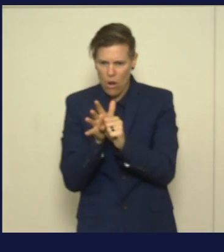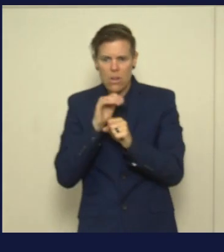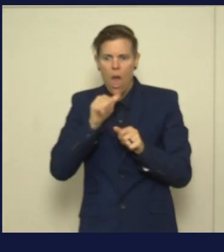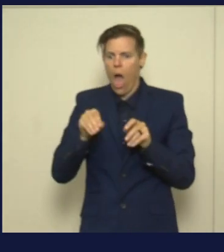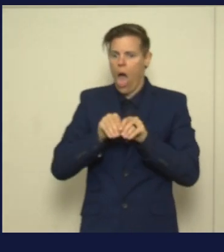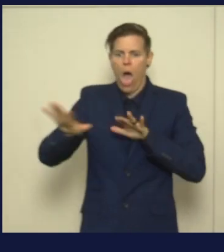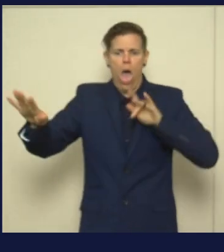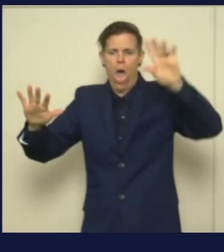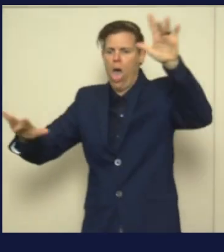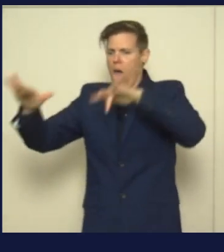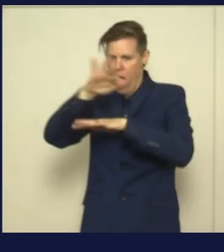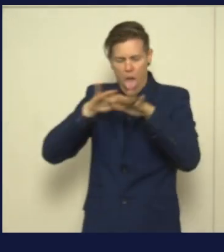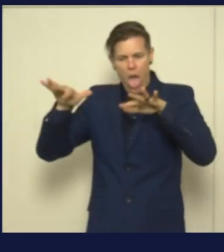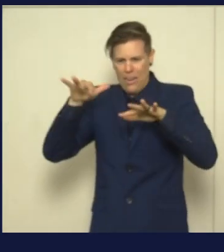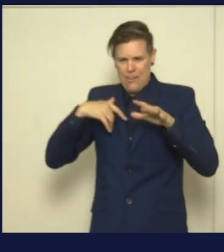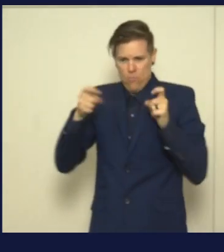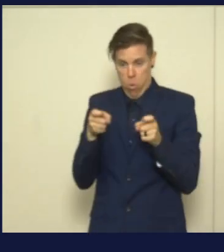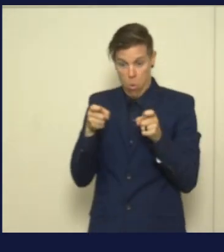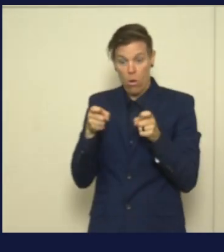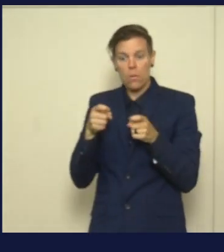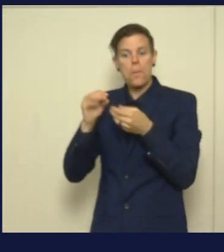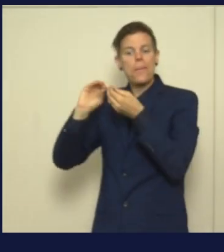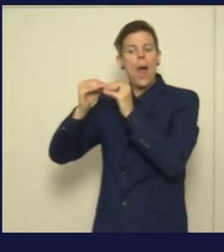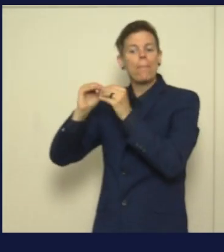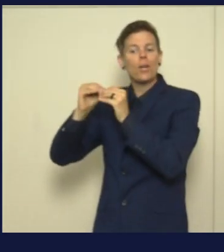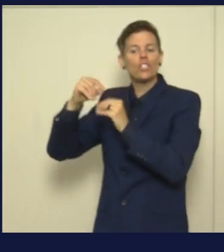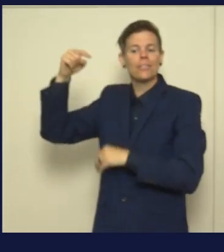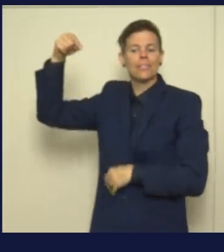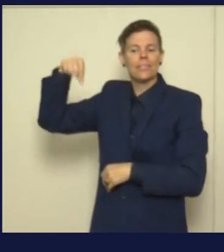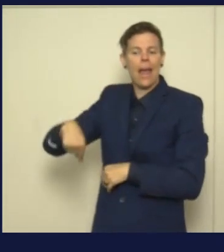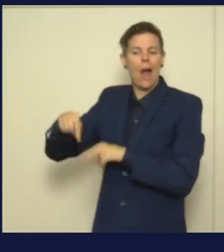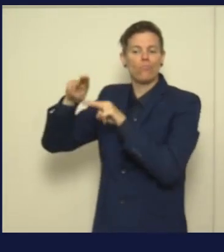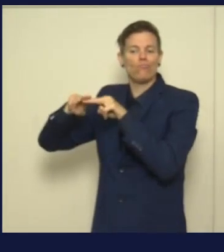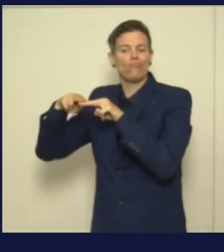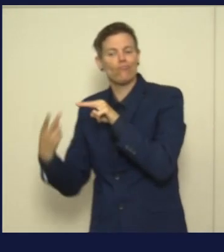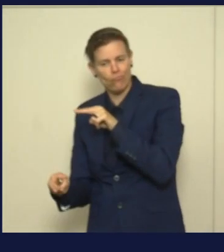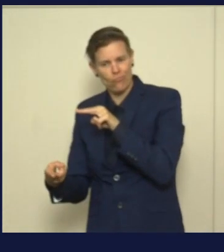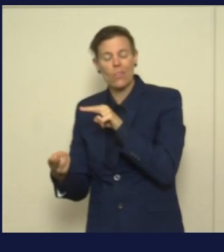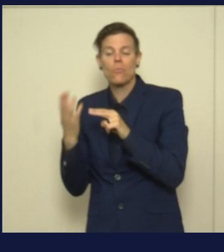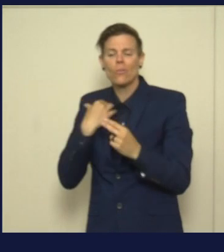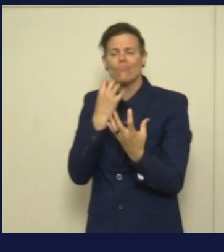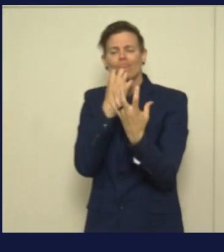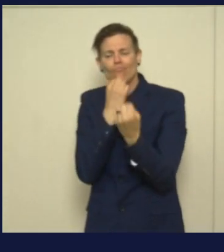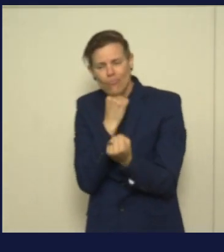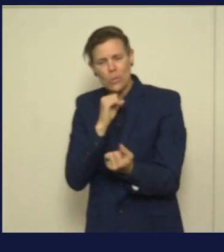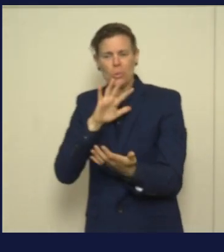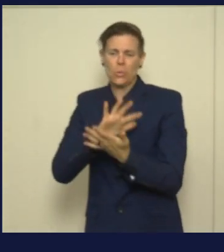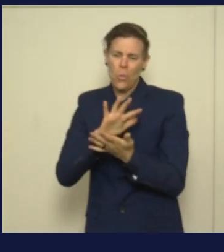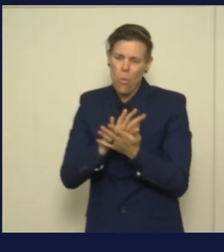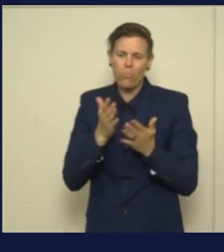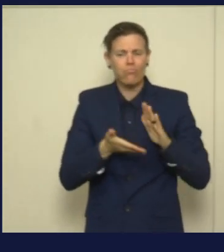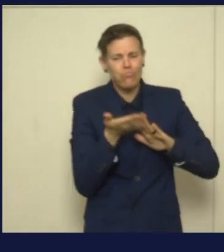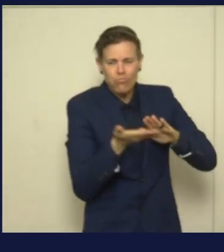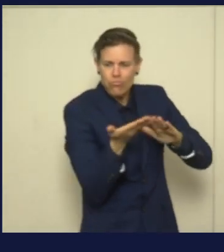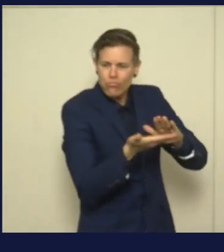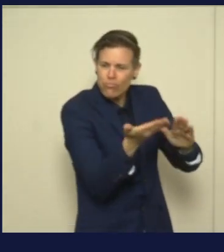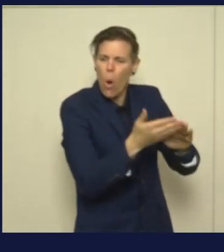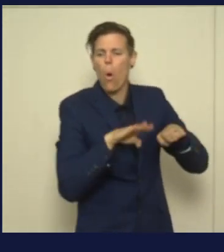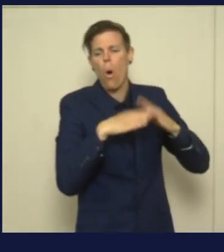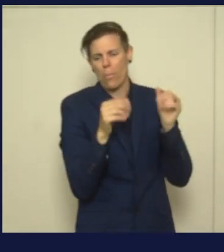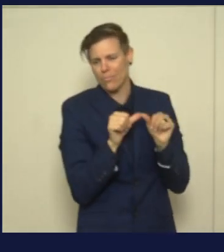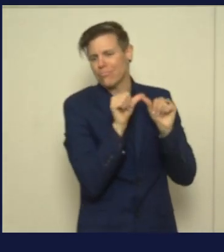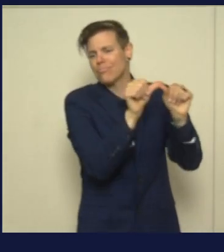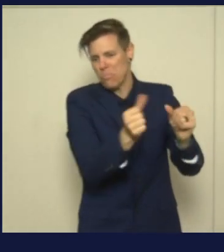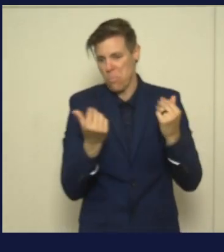Really critical for schools, kiddos, and our families. Next slide. All right, so we are expanding child